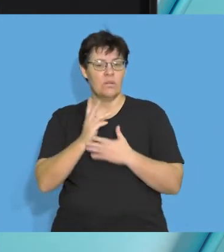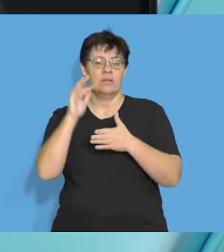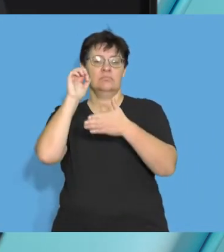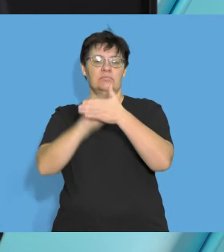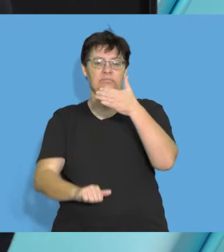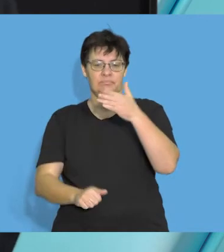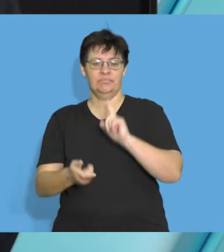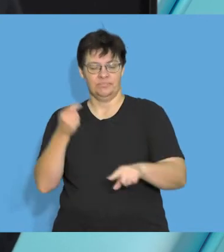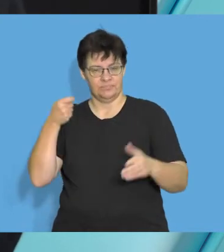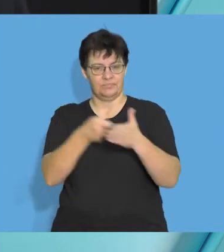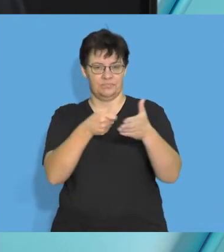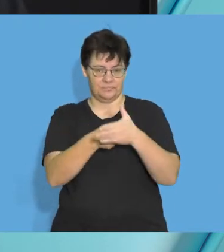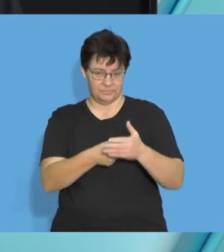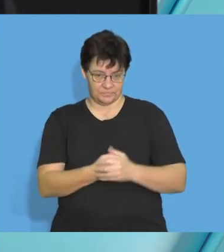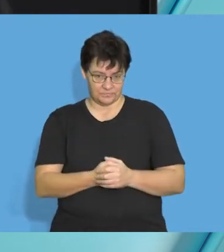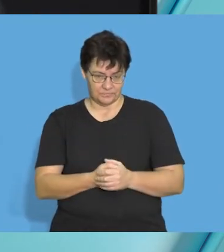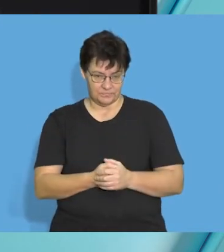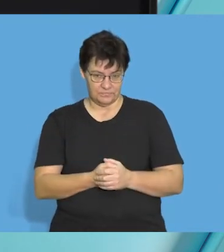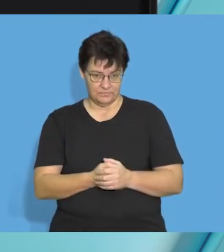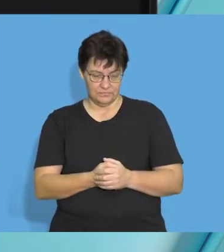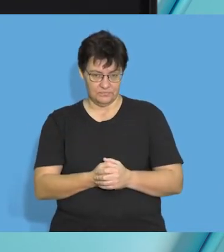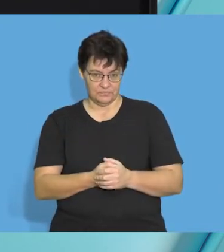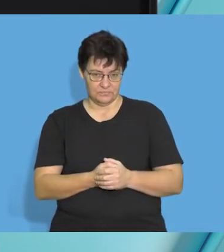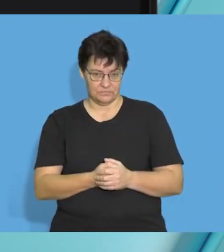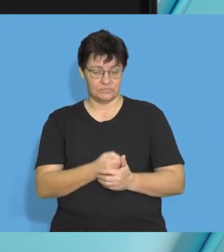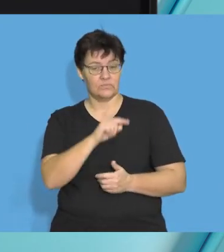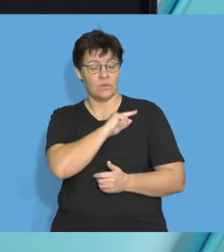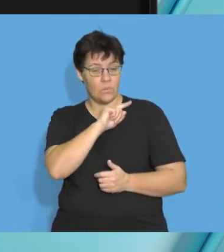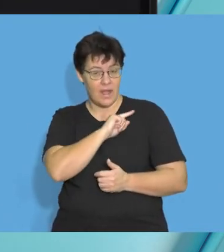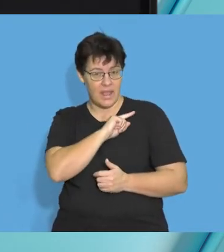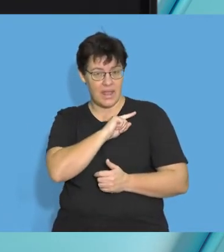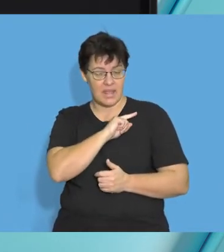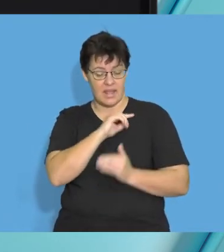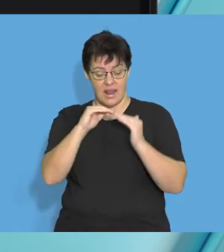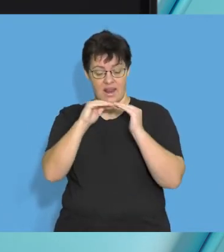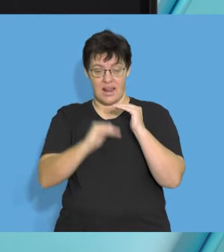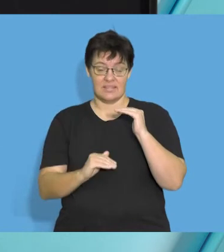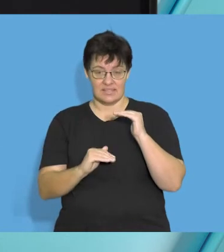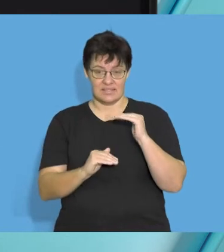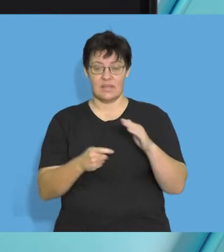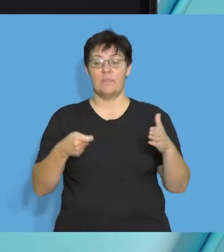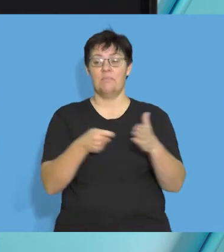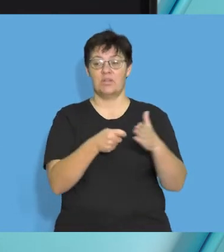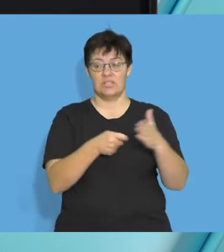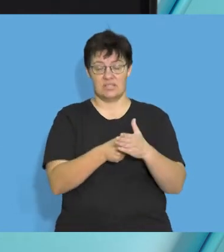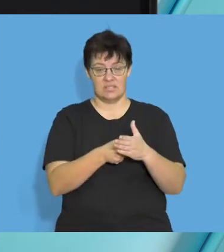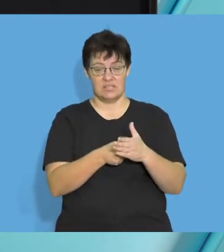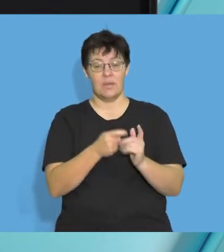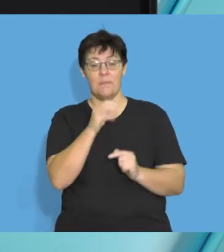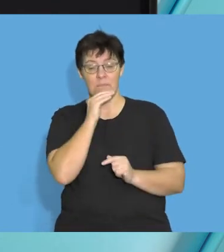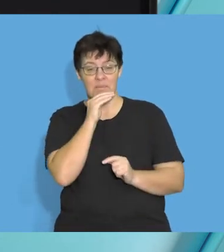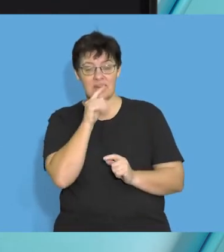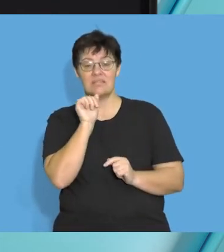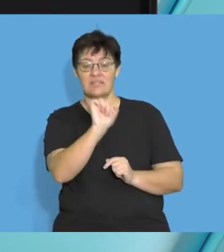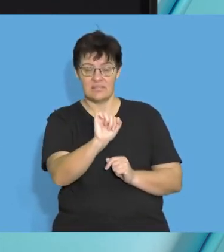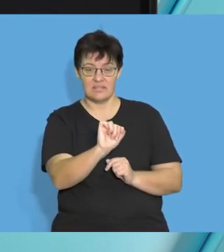from your purchases. So now, because it's going to decrease your purchases, it's going to